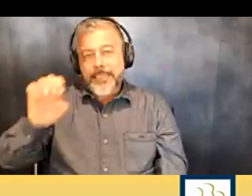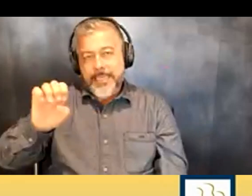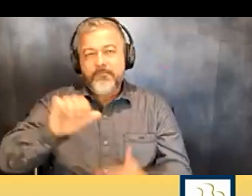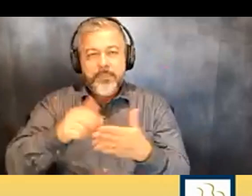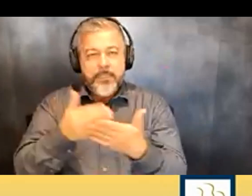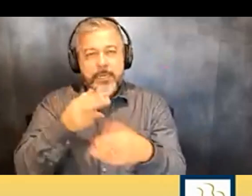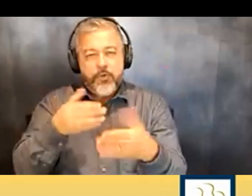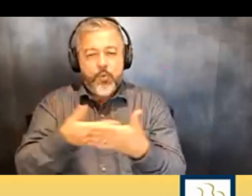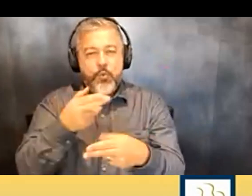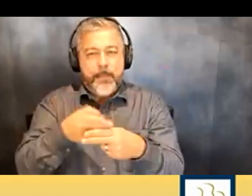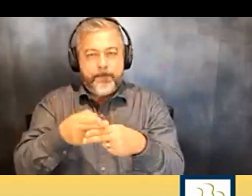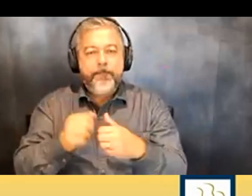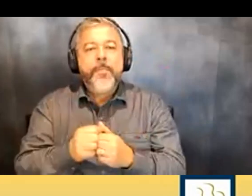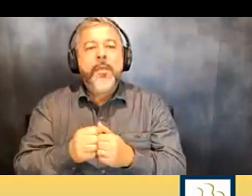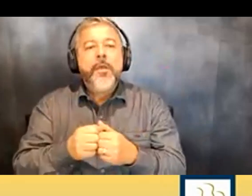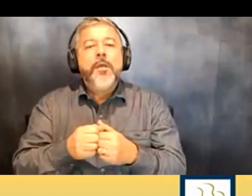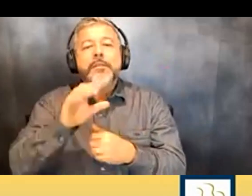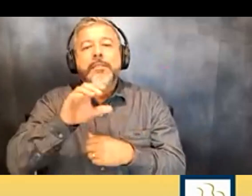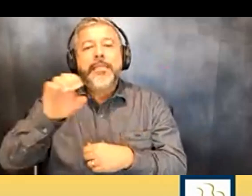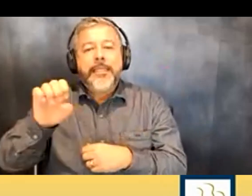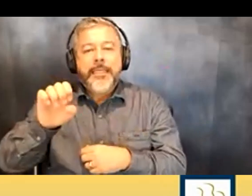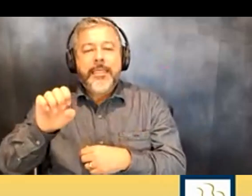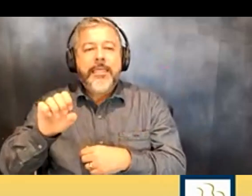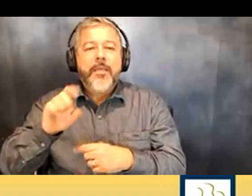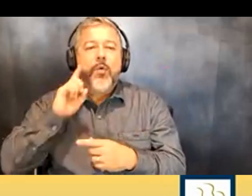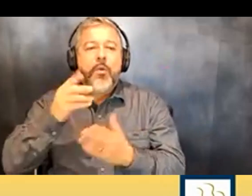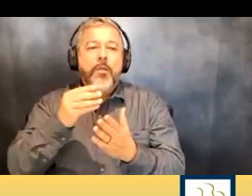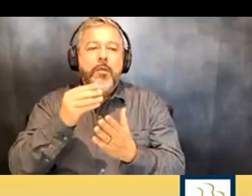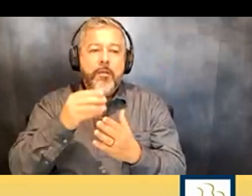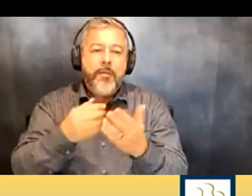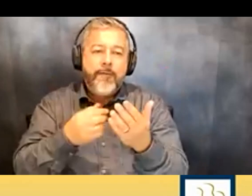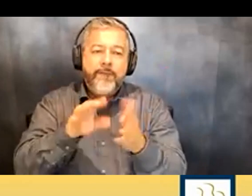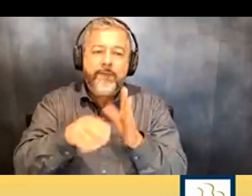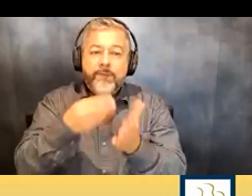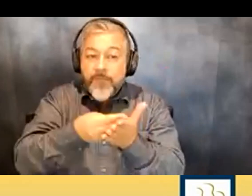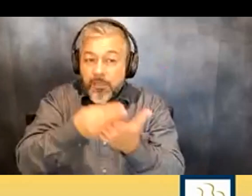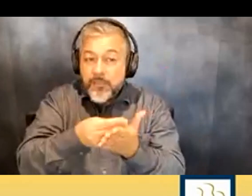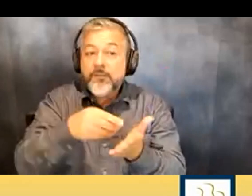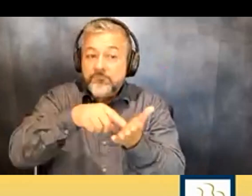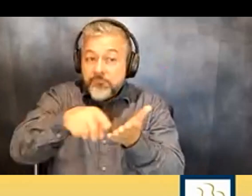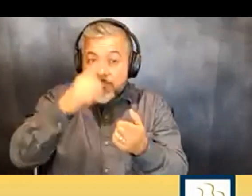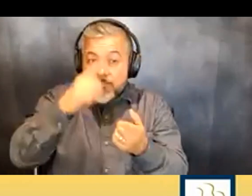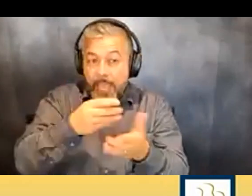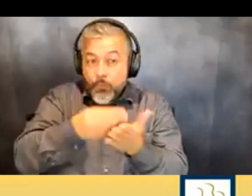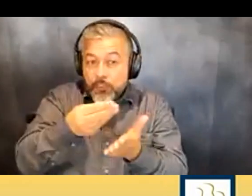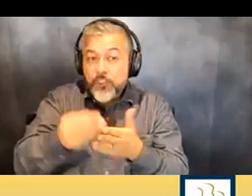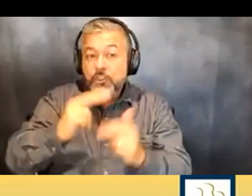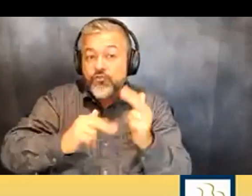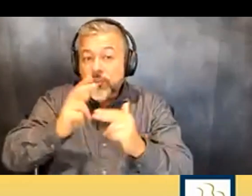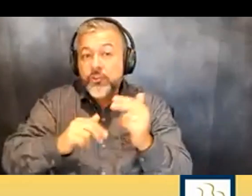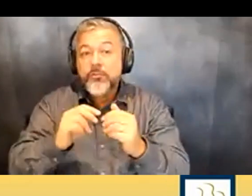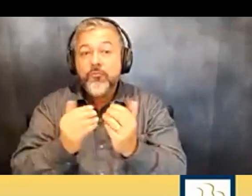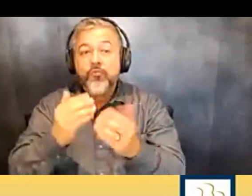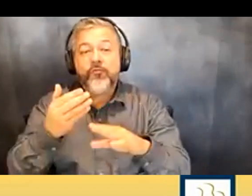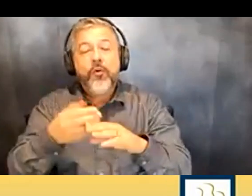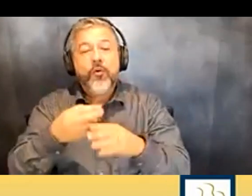So the Community Care Expansion, or CCE, will fund acquisition, construction, or rehabilitation of adult and senior care